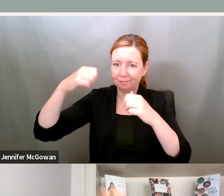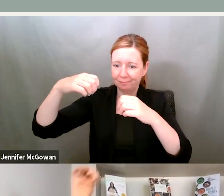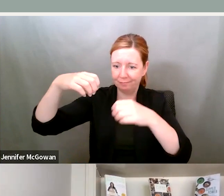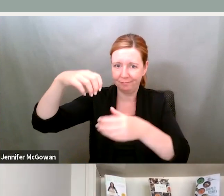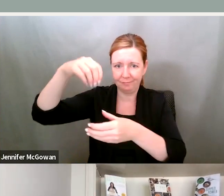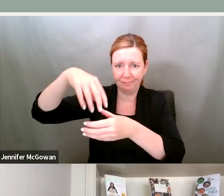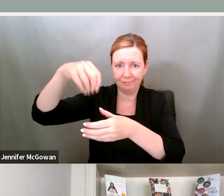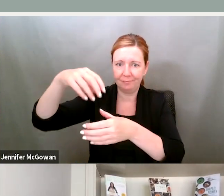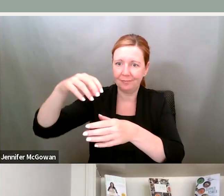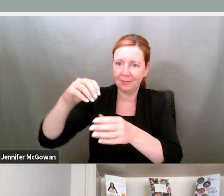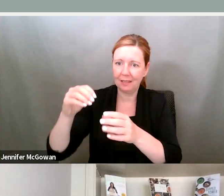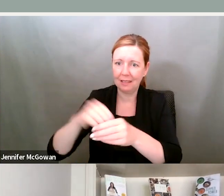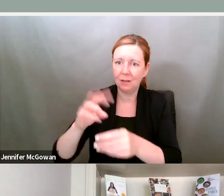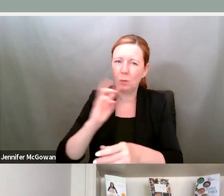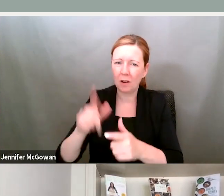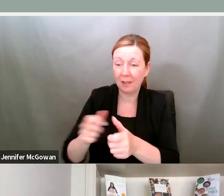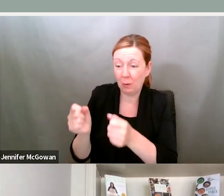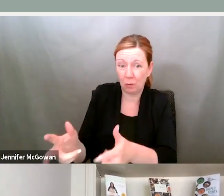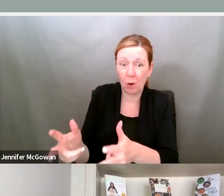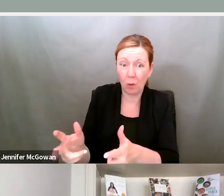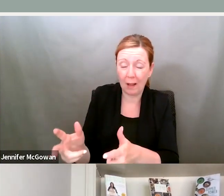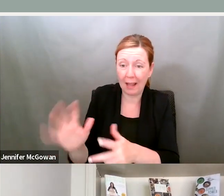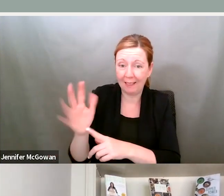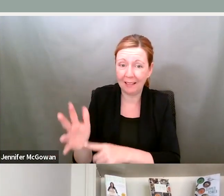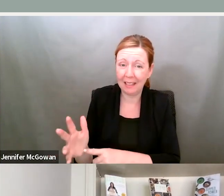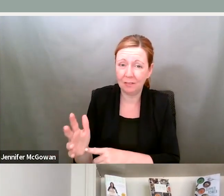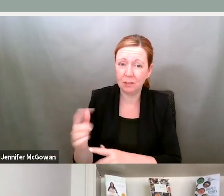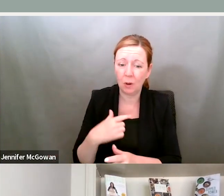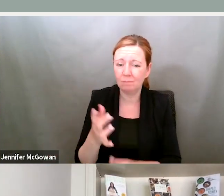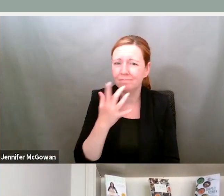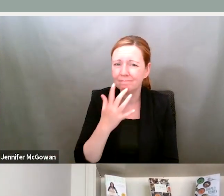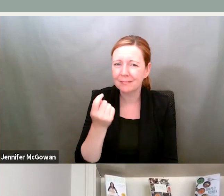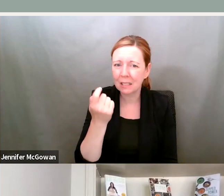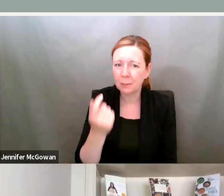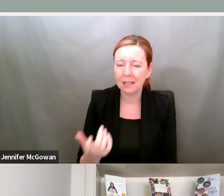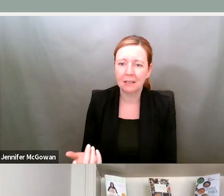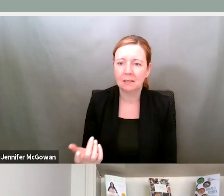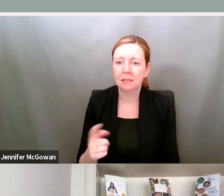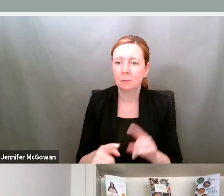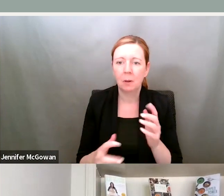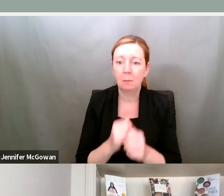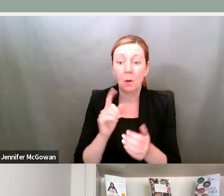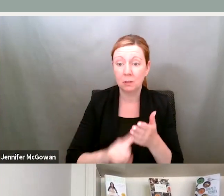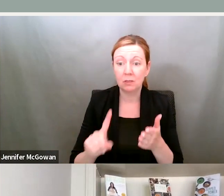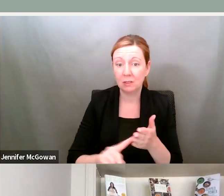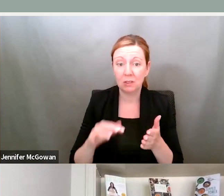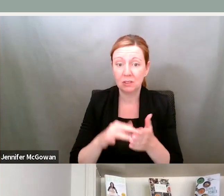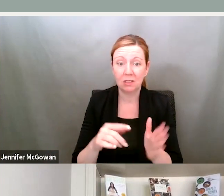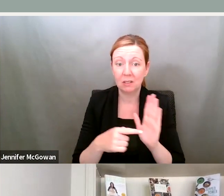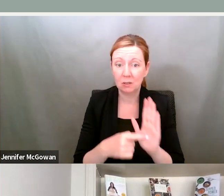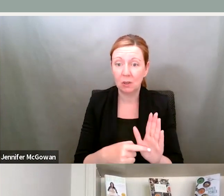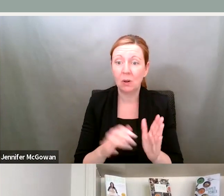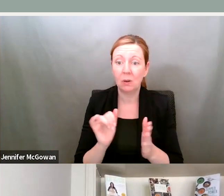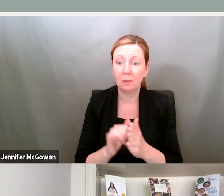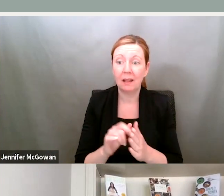then you're throwing away the leaves. So you're getting a little bit. And most of the research studies showed